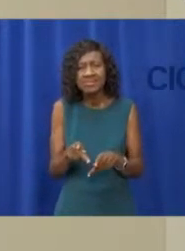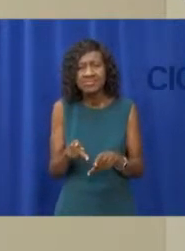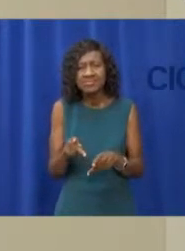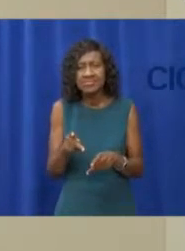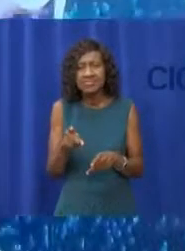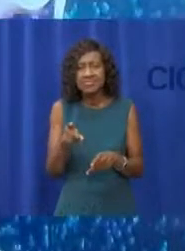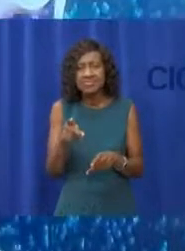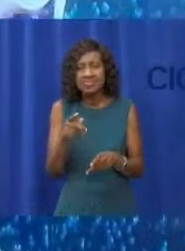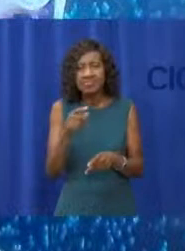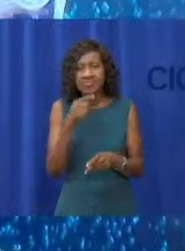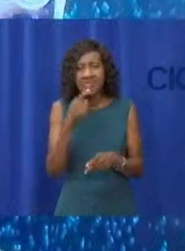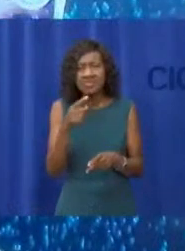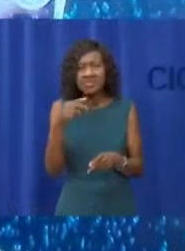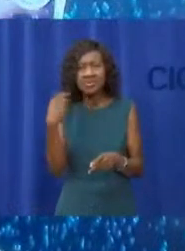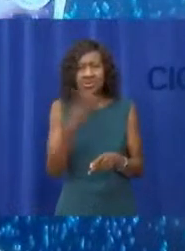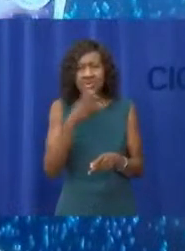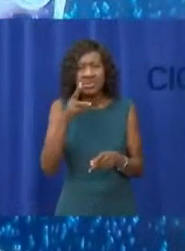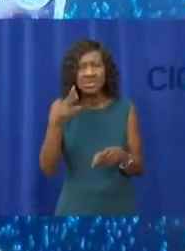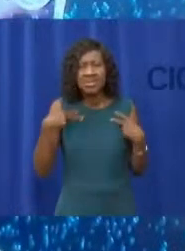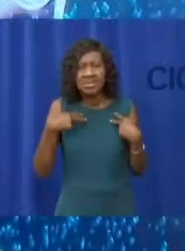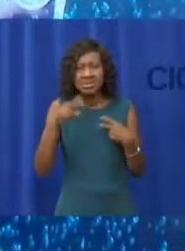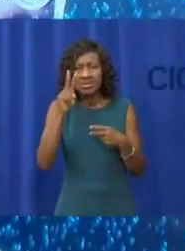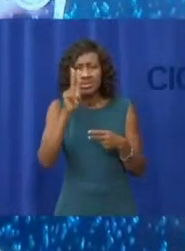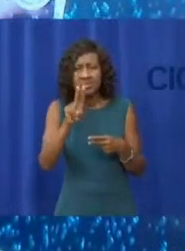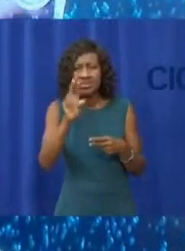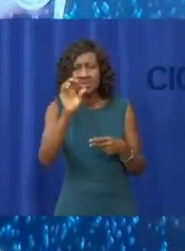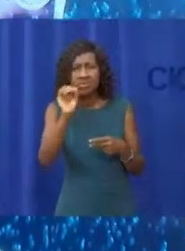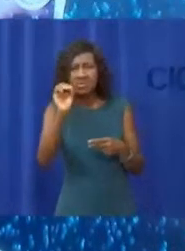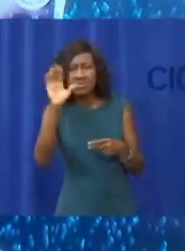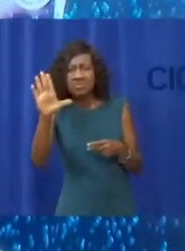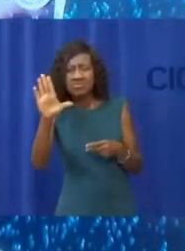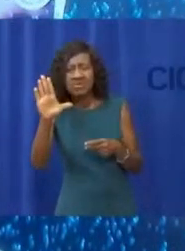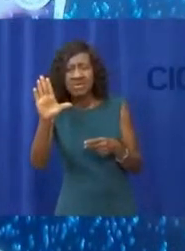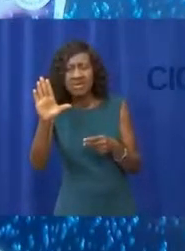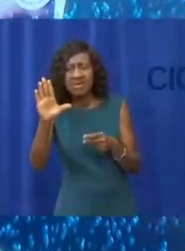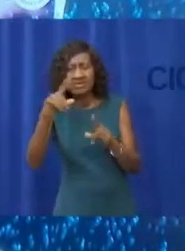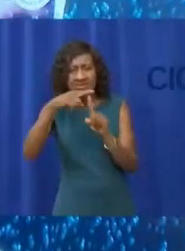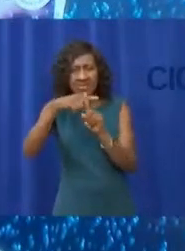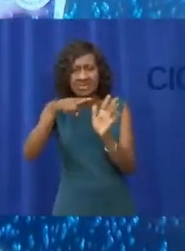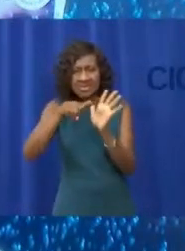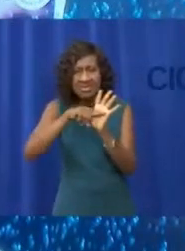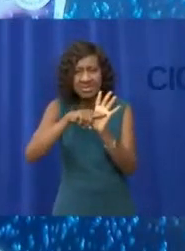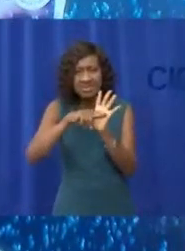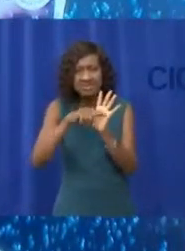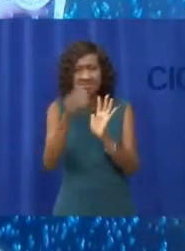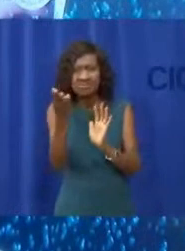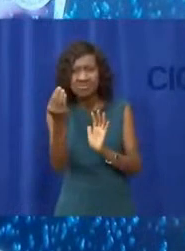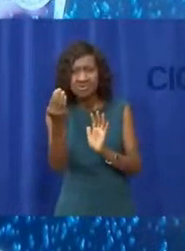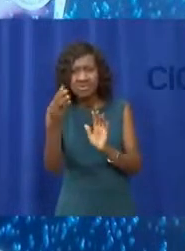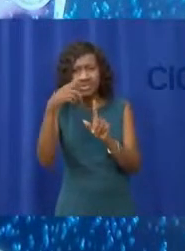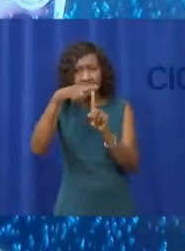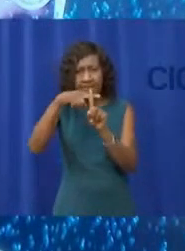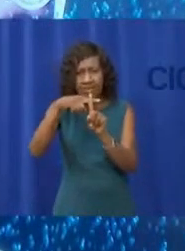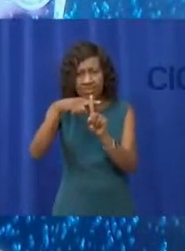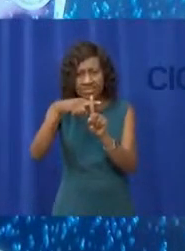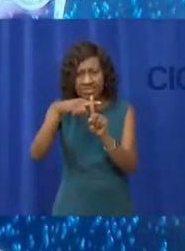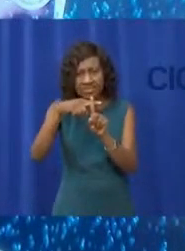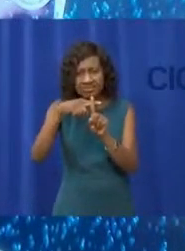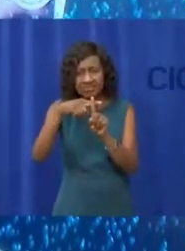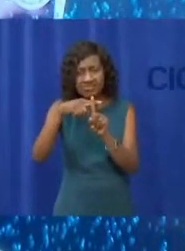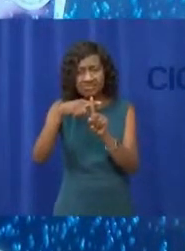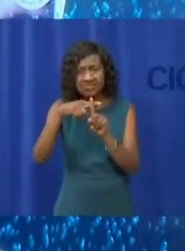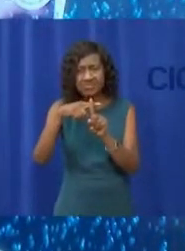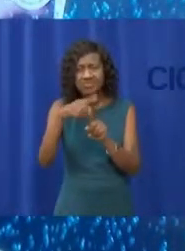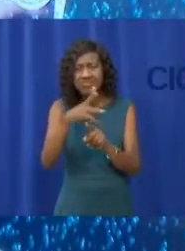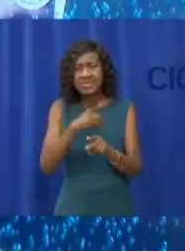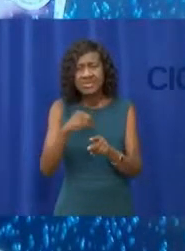More than the dashboard, I mean, we have 205 negatives to date, 14 positives to date. We're still awaiting that inconclusive result to come